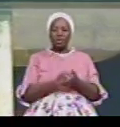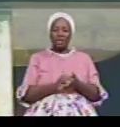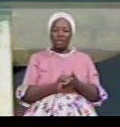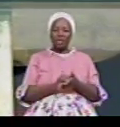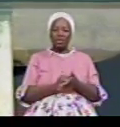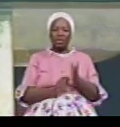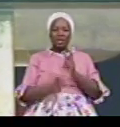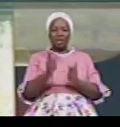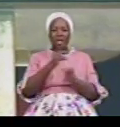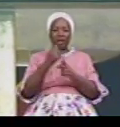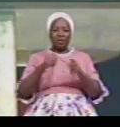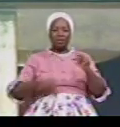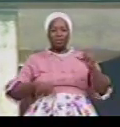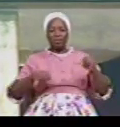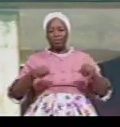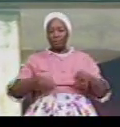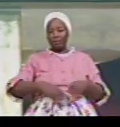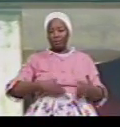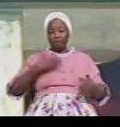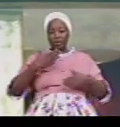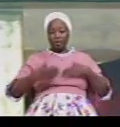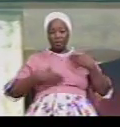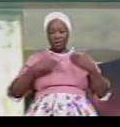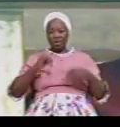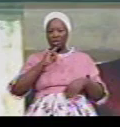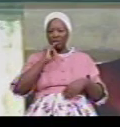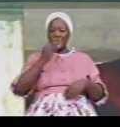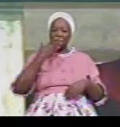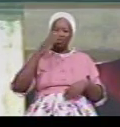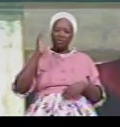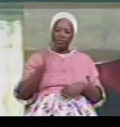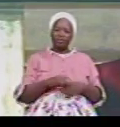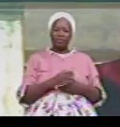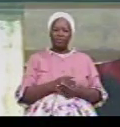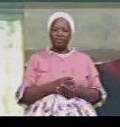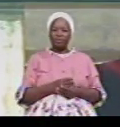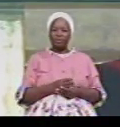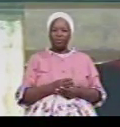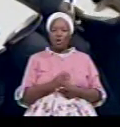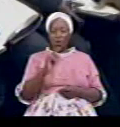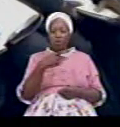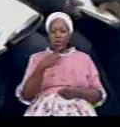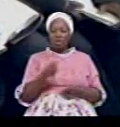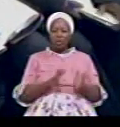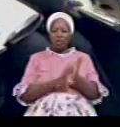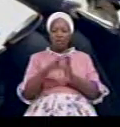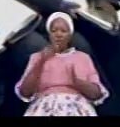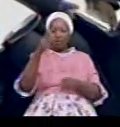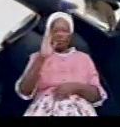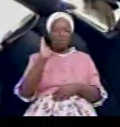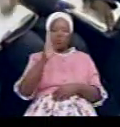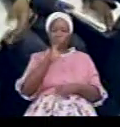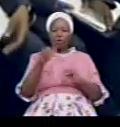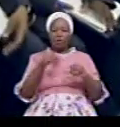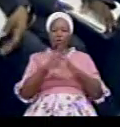rejoicing is evil. Only the will of God will be done in your